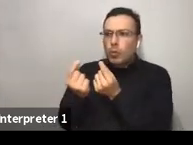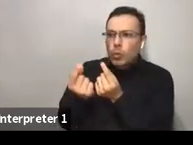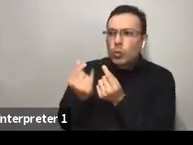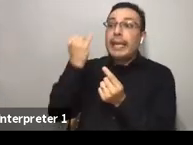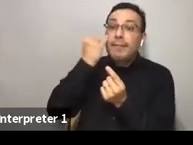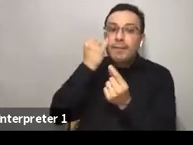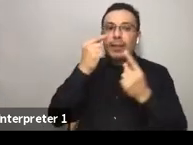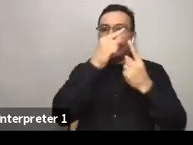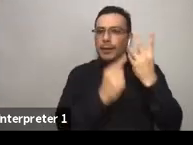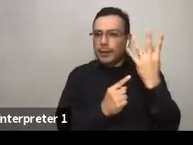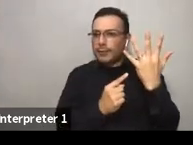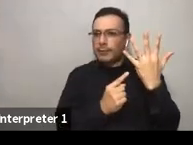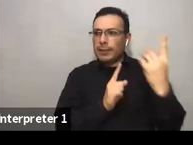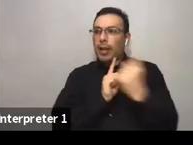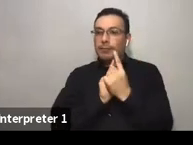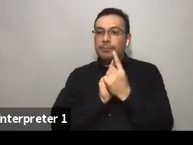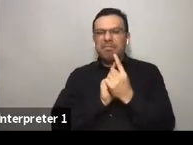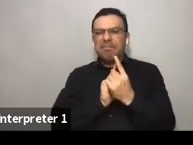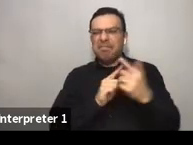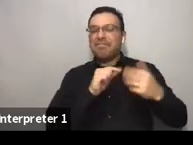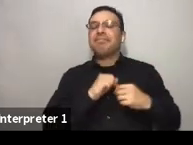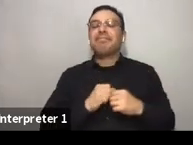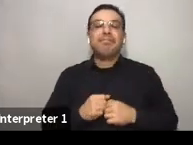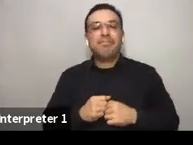So here are the 4 types of sharing that